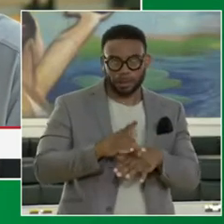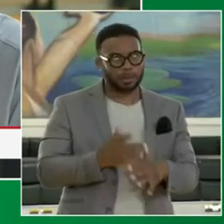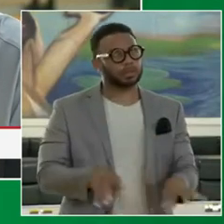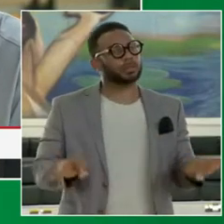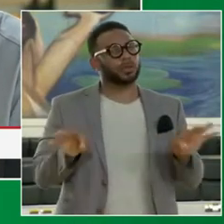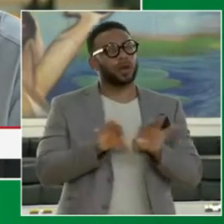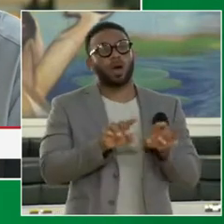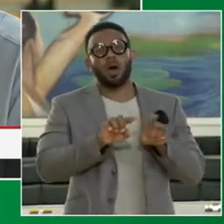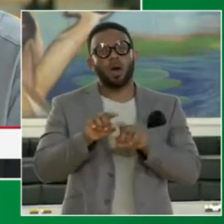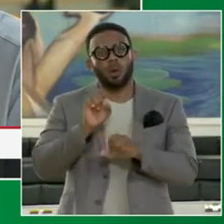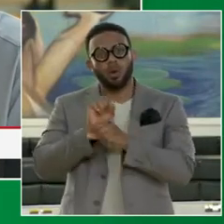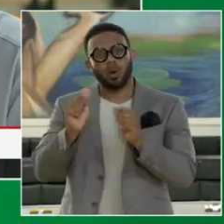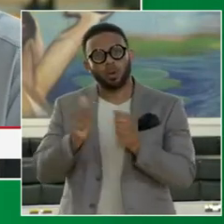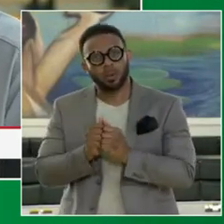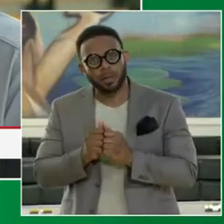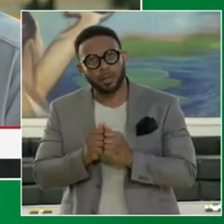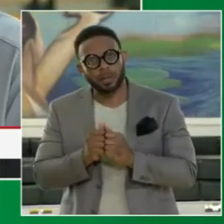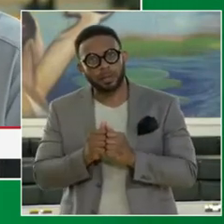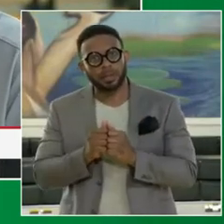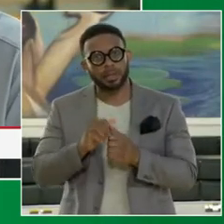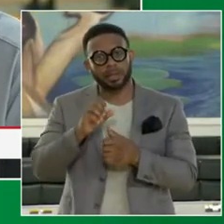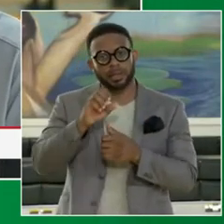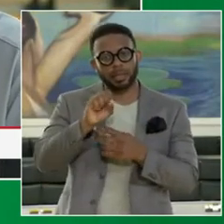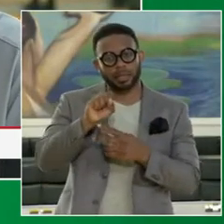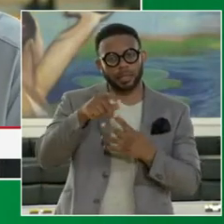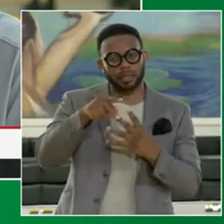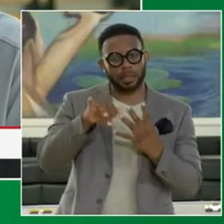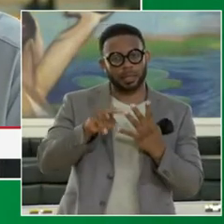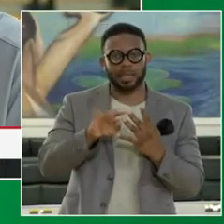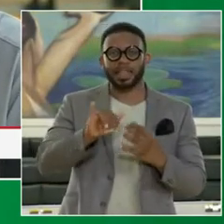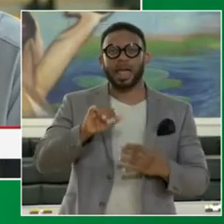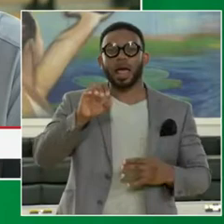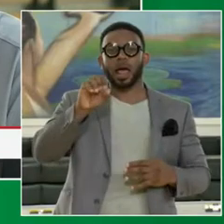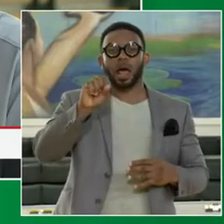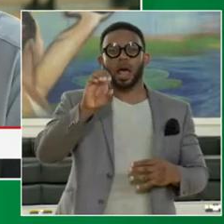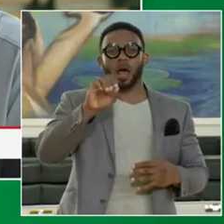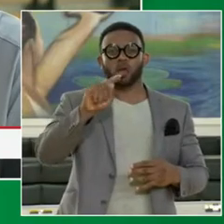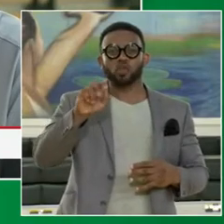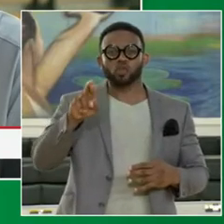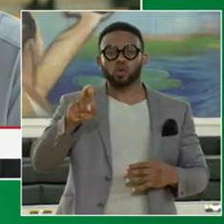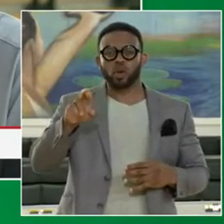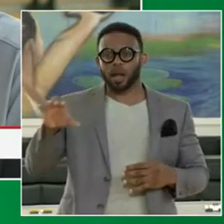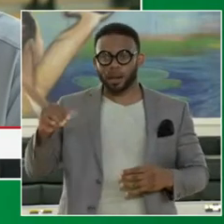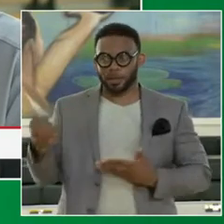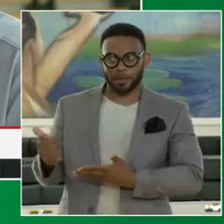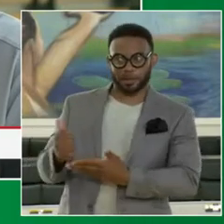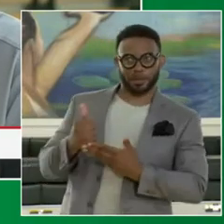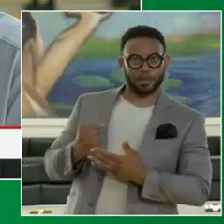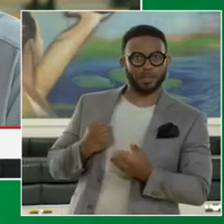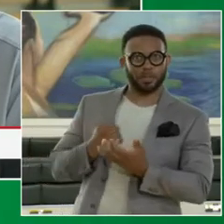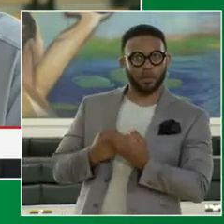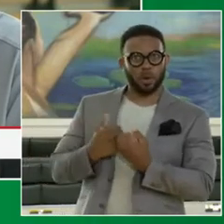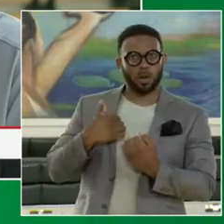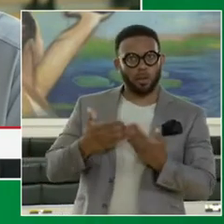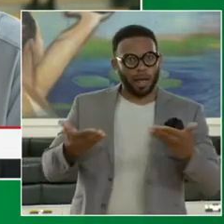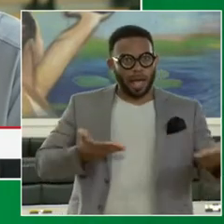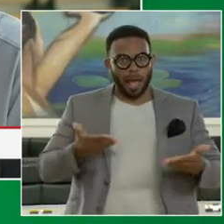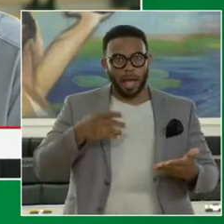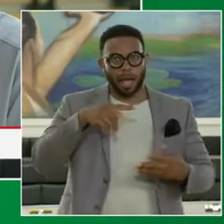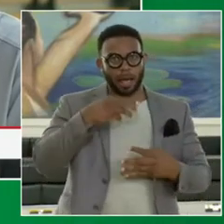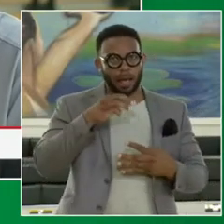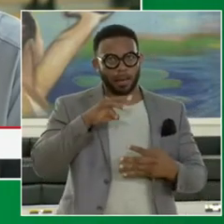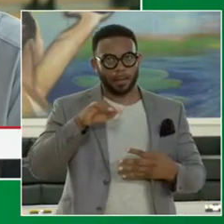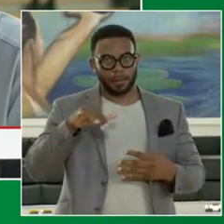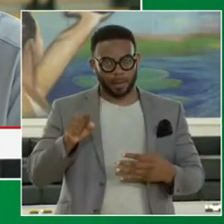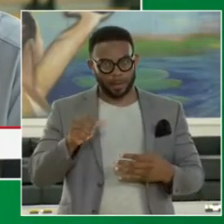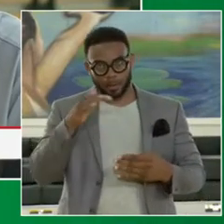important. We also work with Spin, which is a scooter company who has been supporting us with hiring Pathways guys